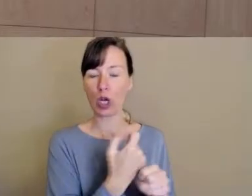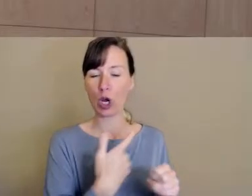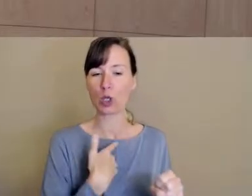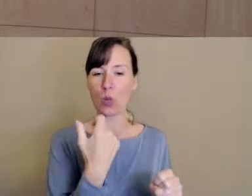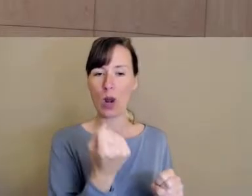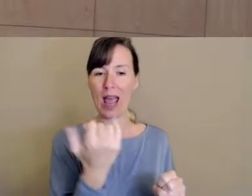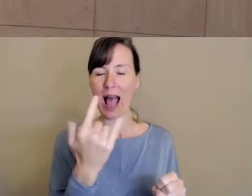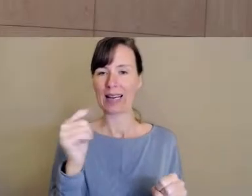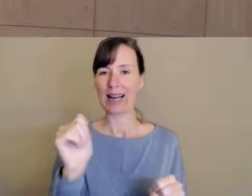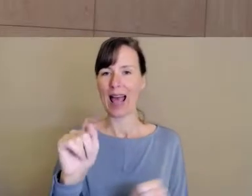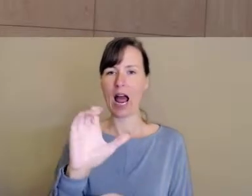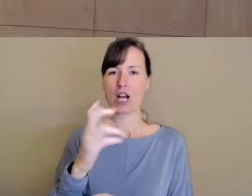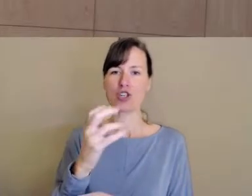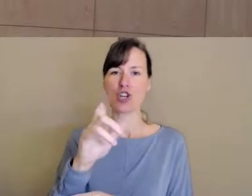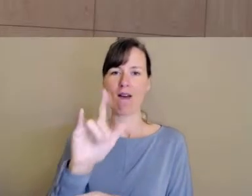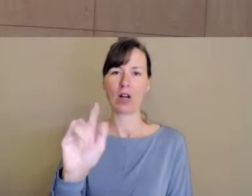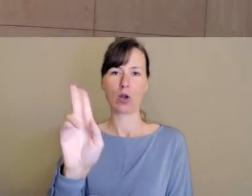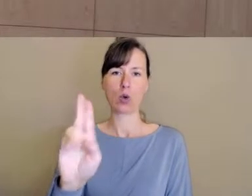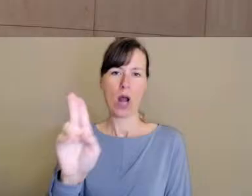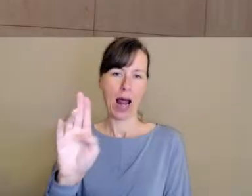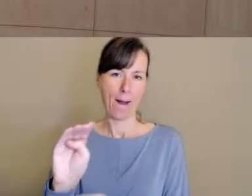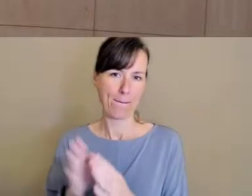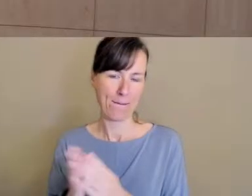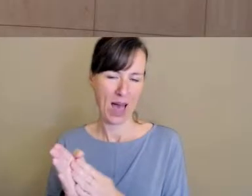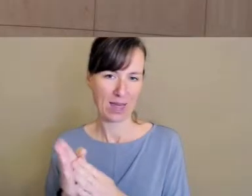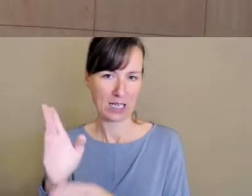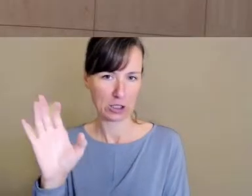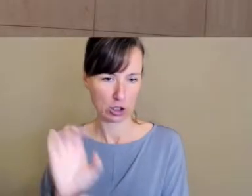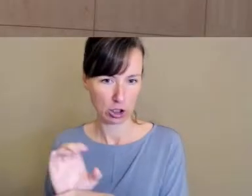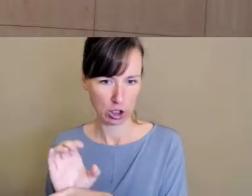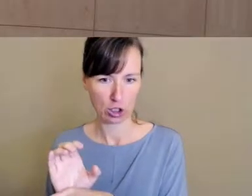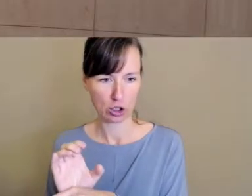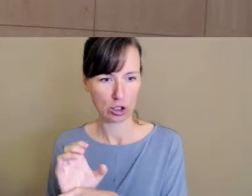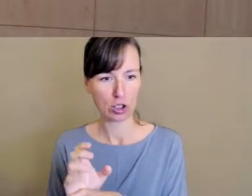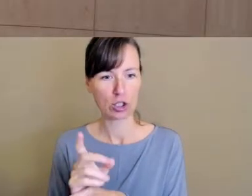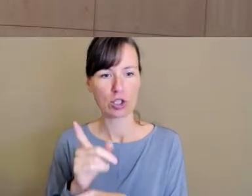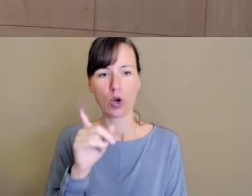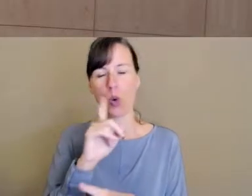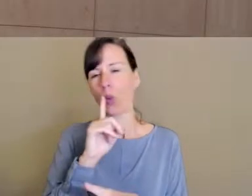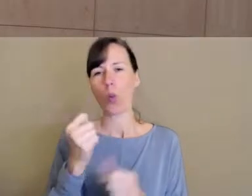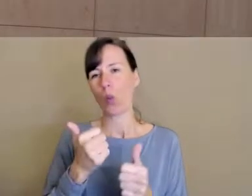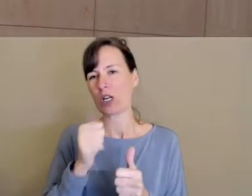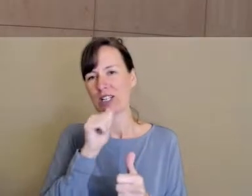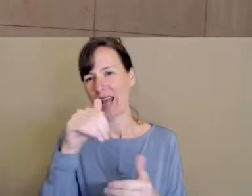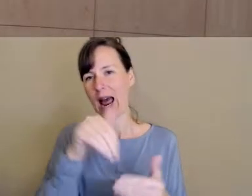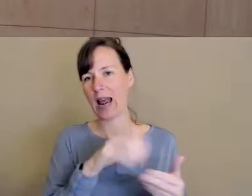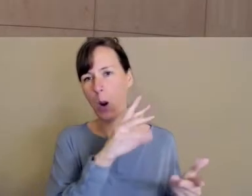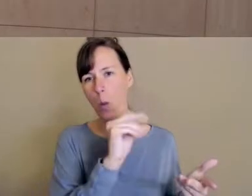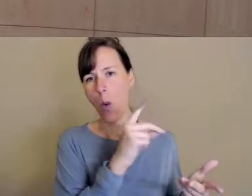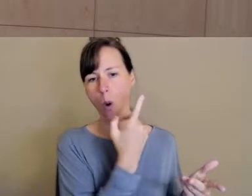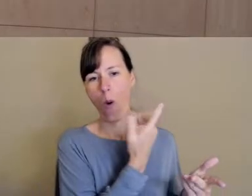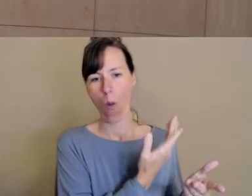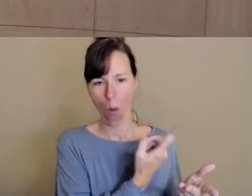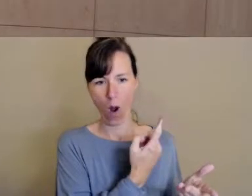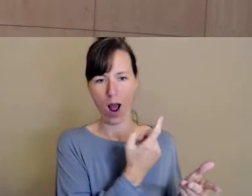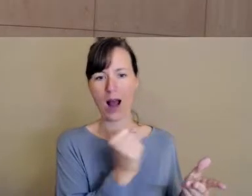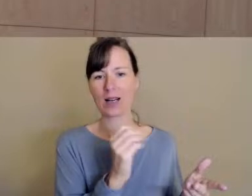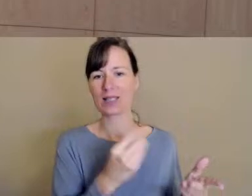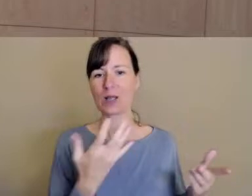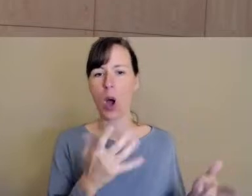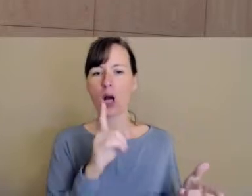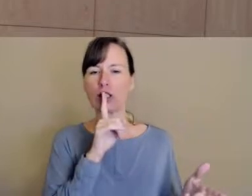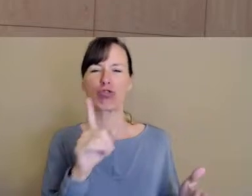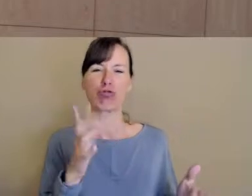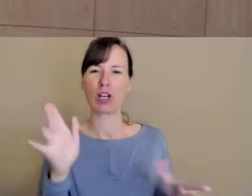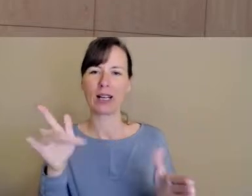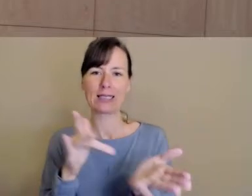not in Ward 1. But it's just a central location for that will be the best impact